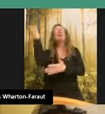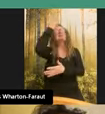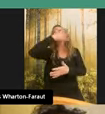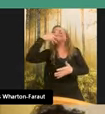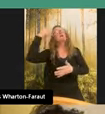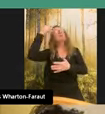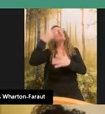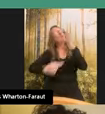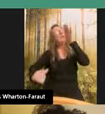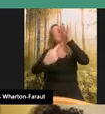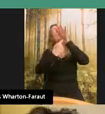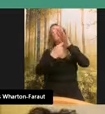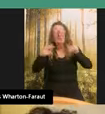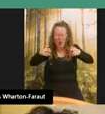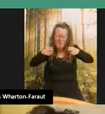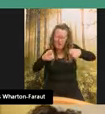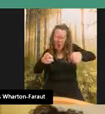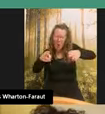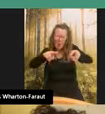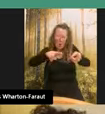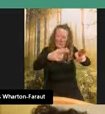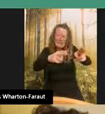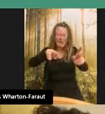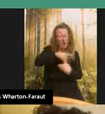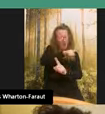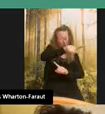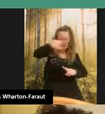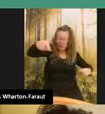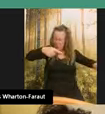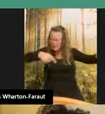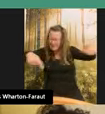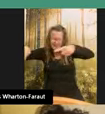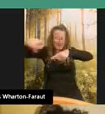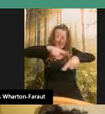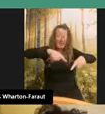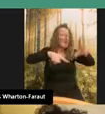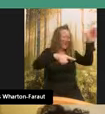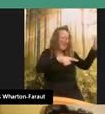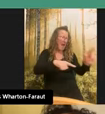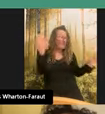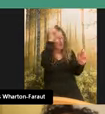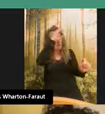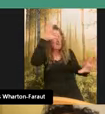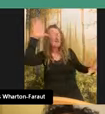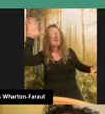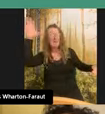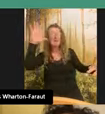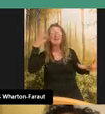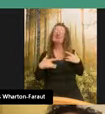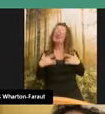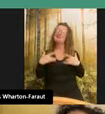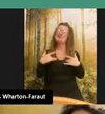Caribbean and African context is considered. And I think that that's a really nice